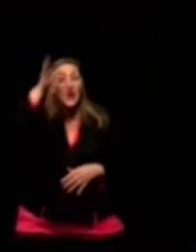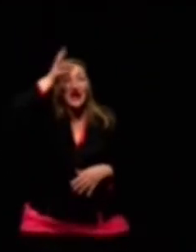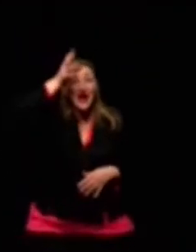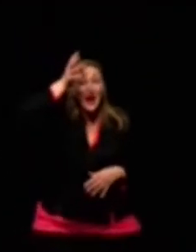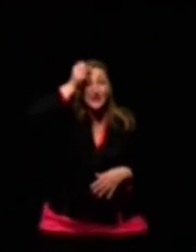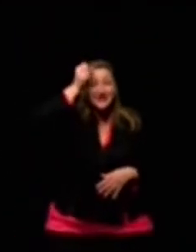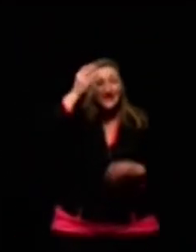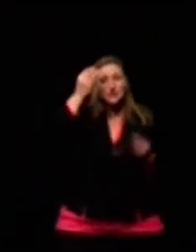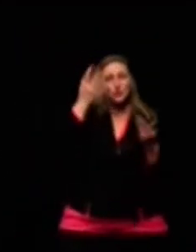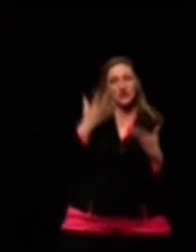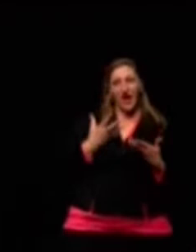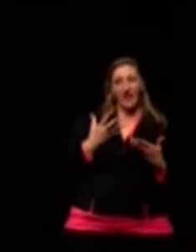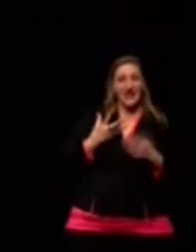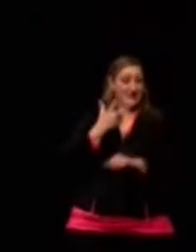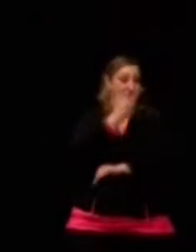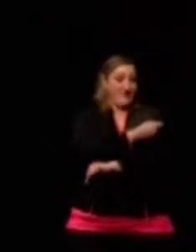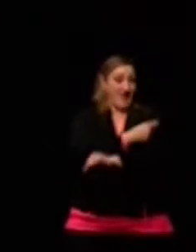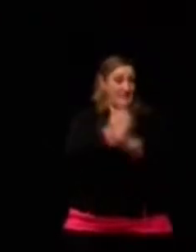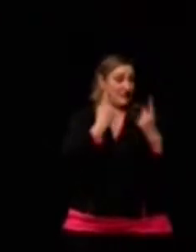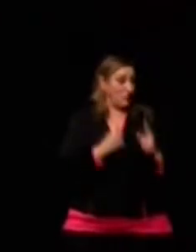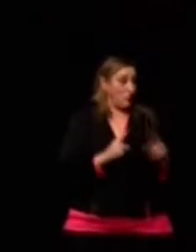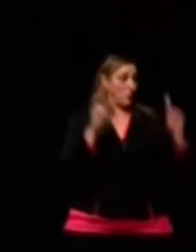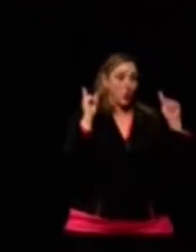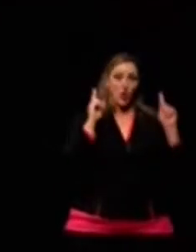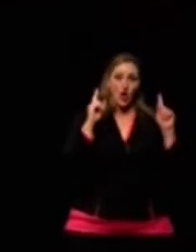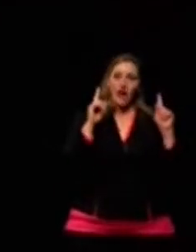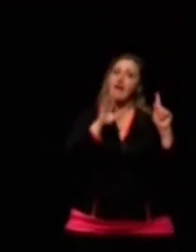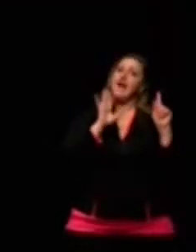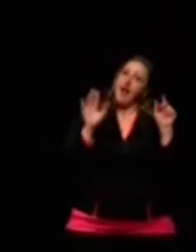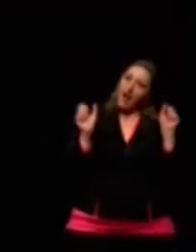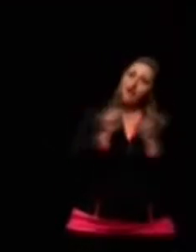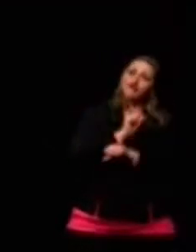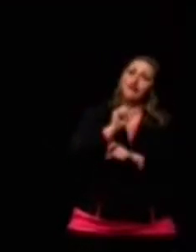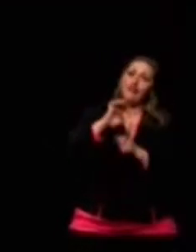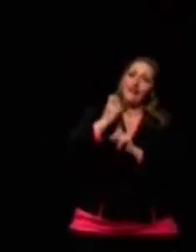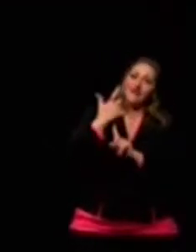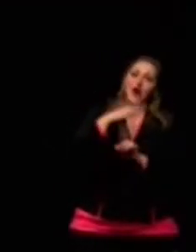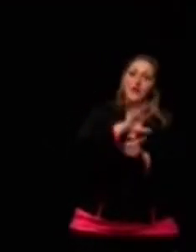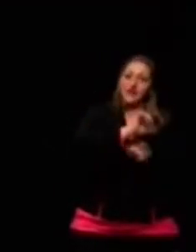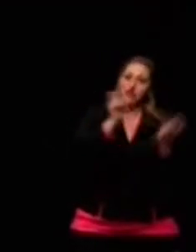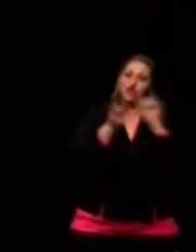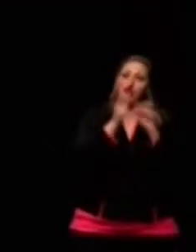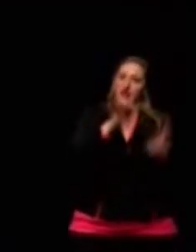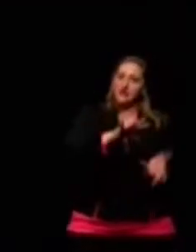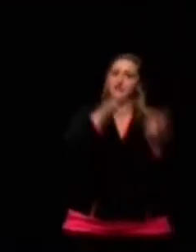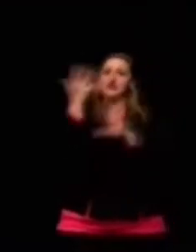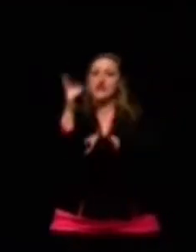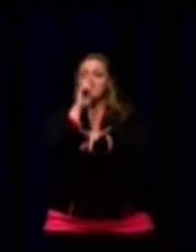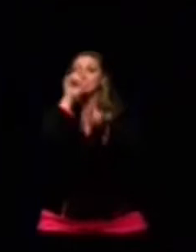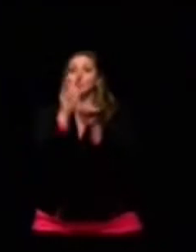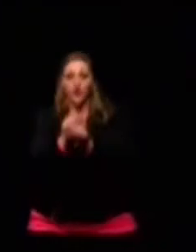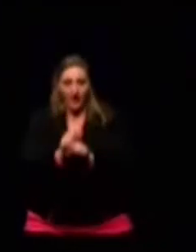that tells us vaccines work and climate change is real.